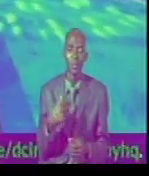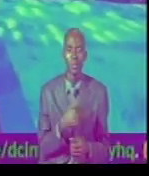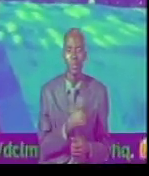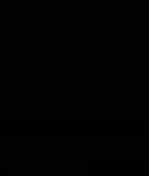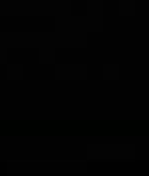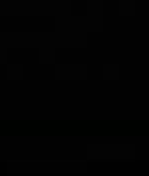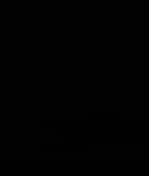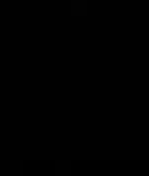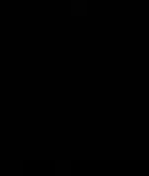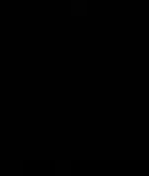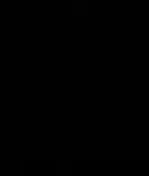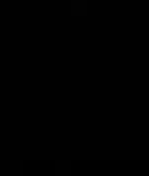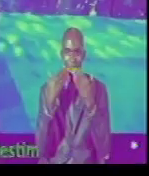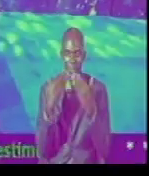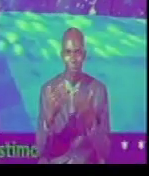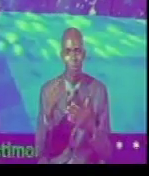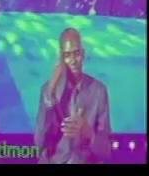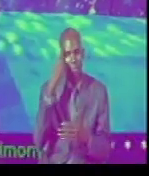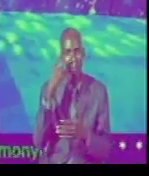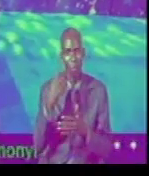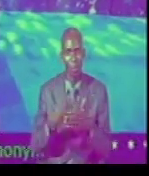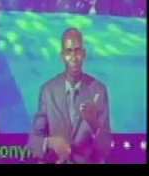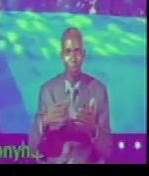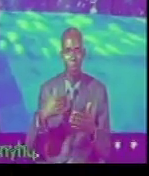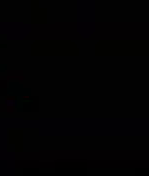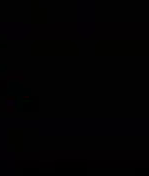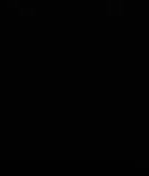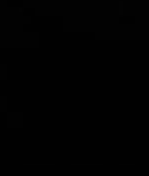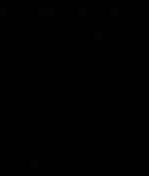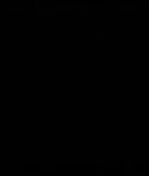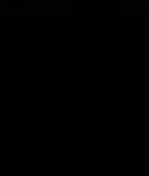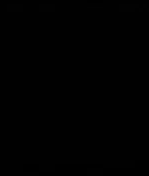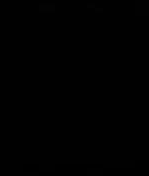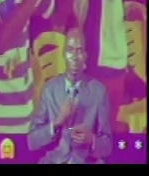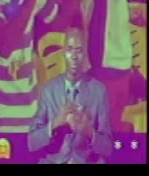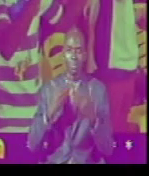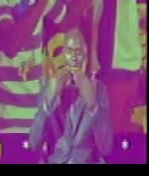you to us. Thank you, Daddy.